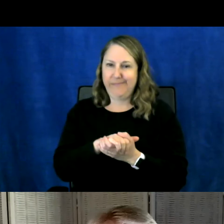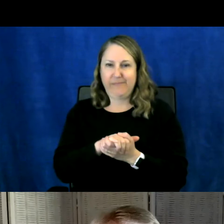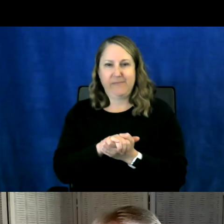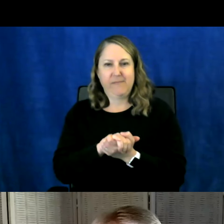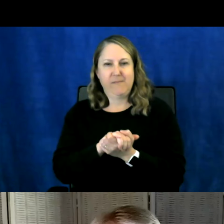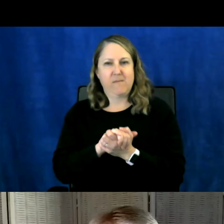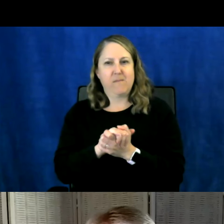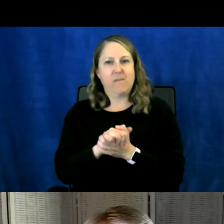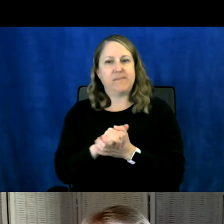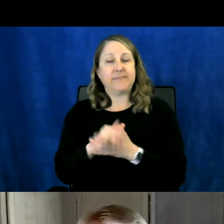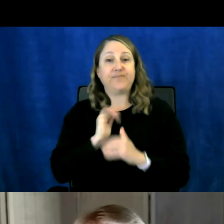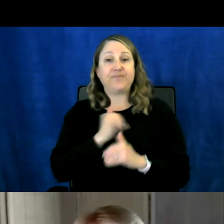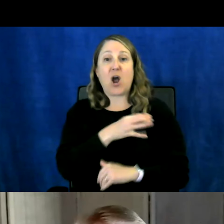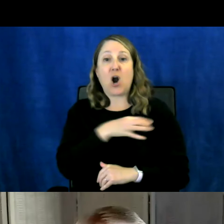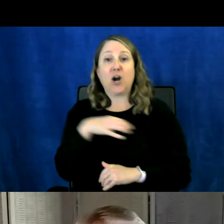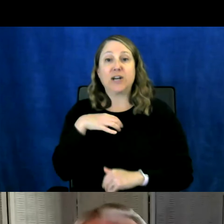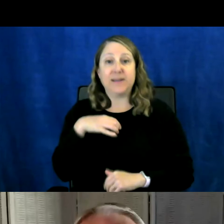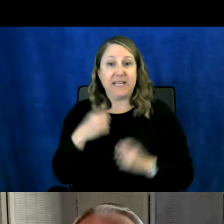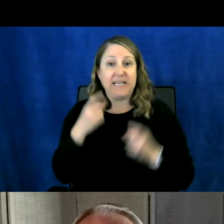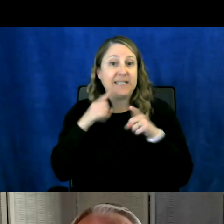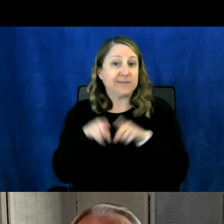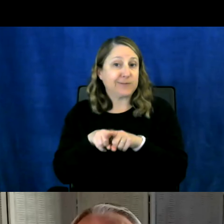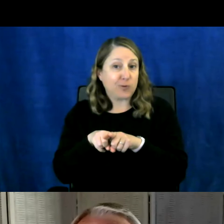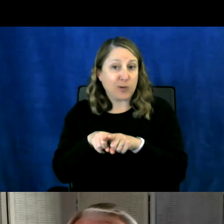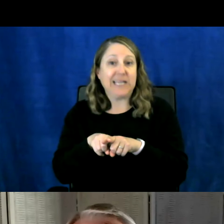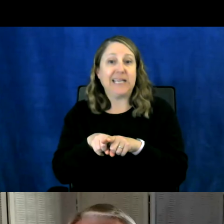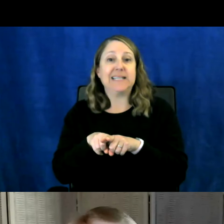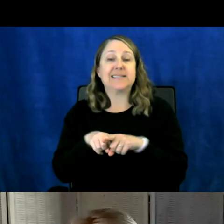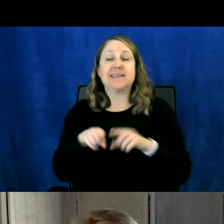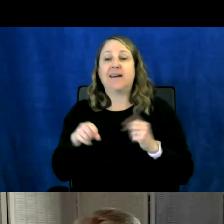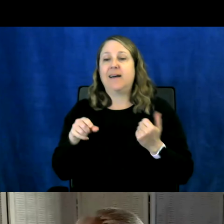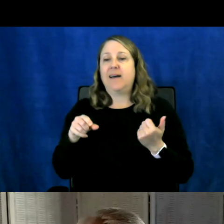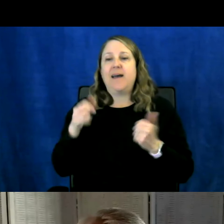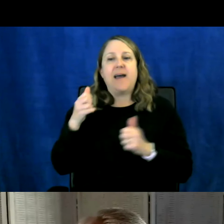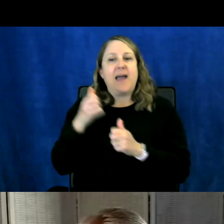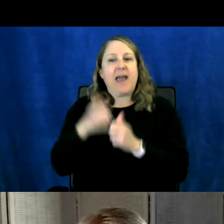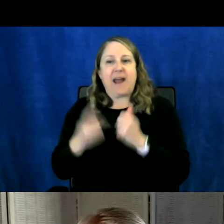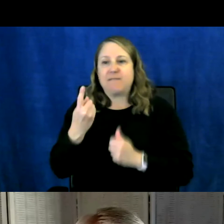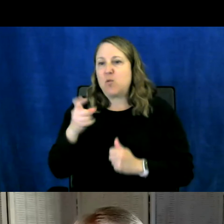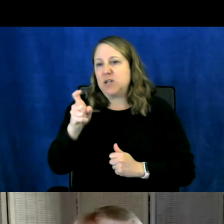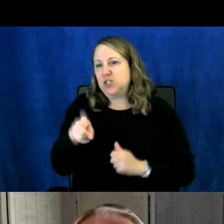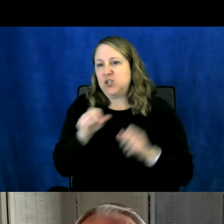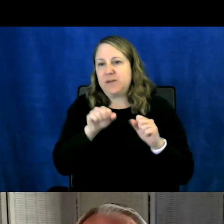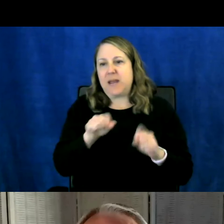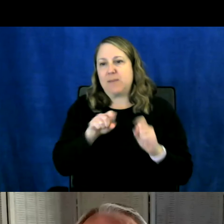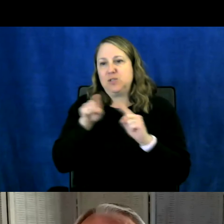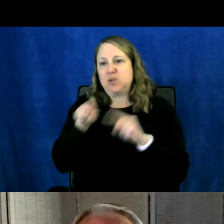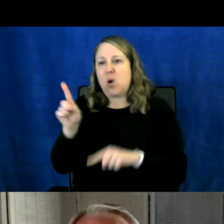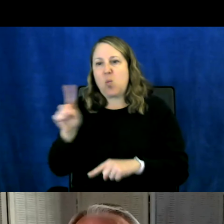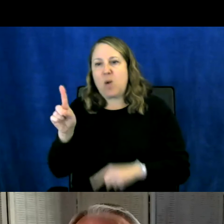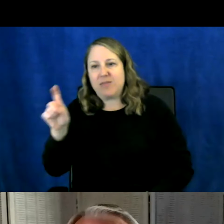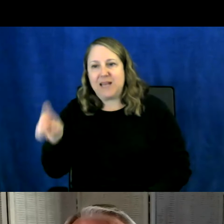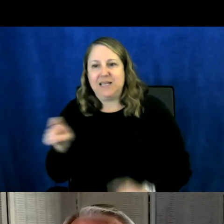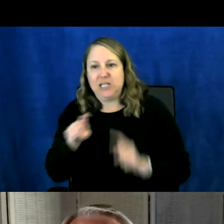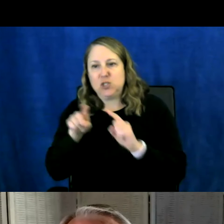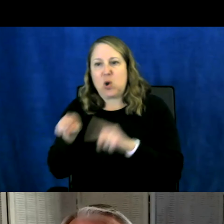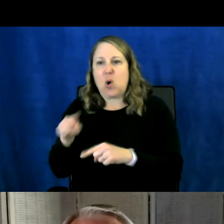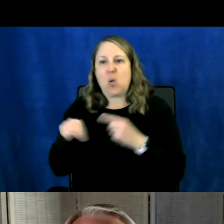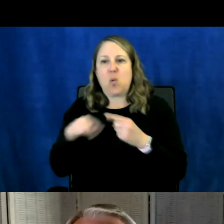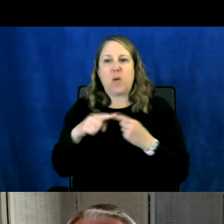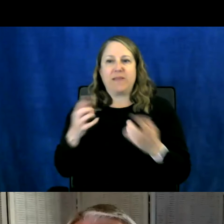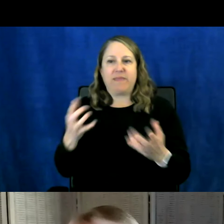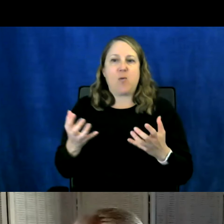Our committee has reached a consensus agreement, as you have heard, that everyone should be able to get where they need to go when they want to go